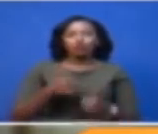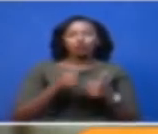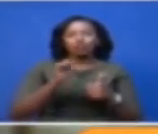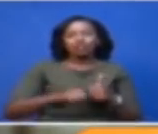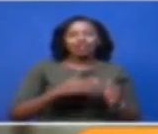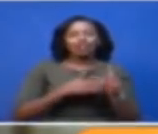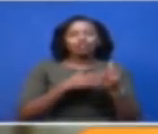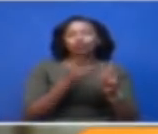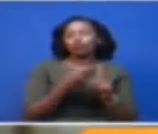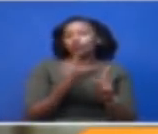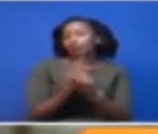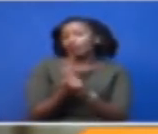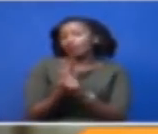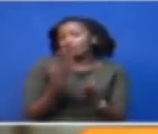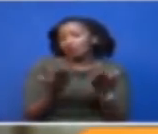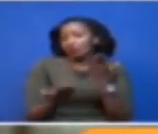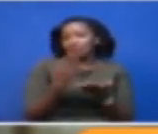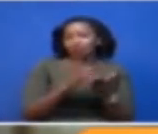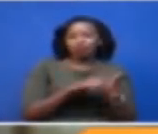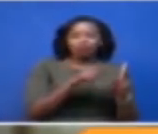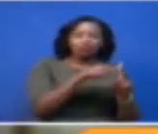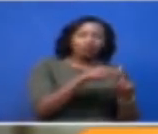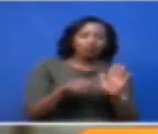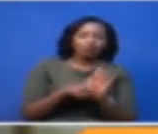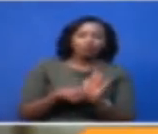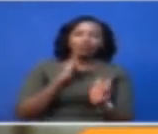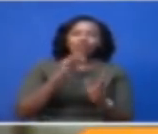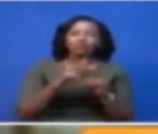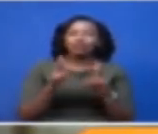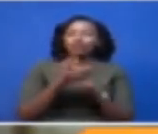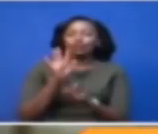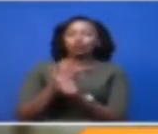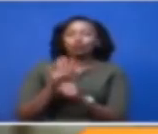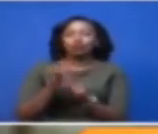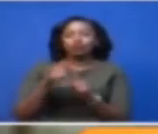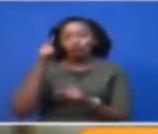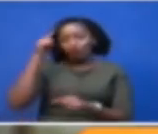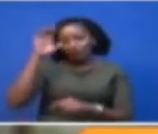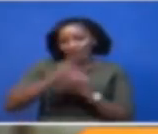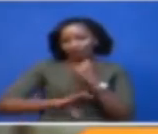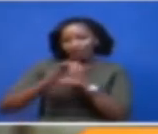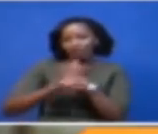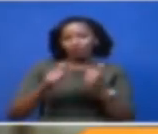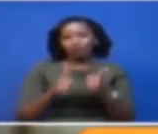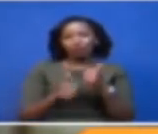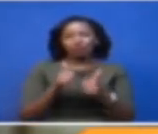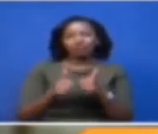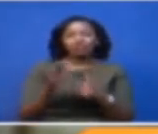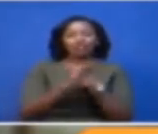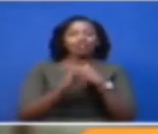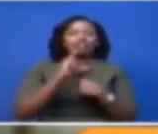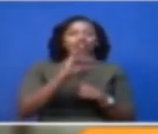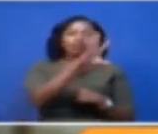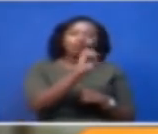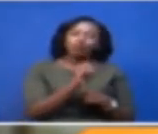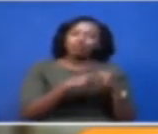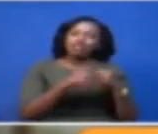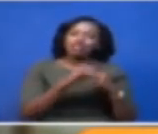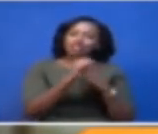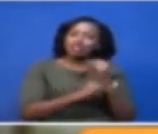because it's a lot for a country that's 55, 6 years old. That's a lot to have gone through.